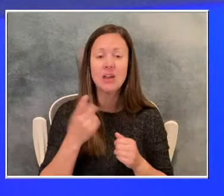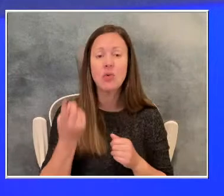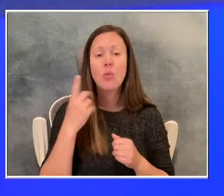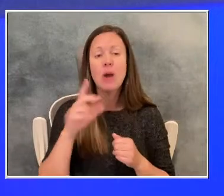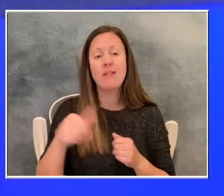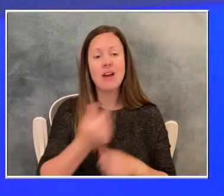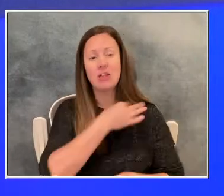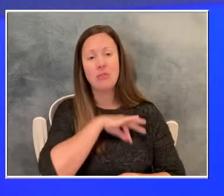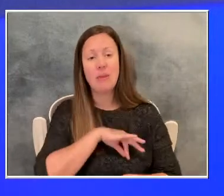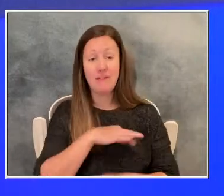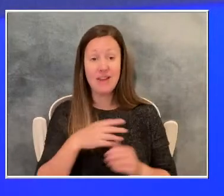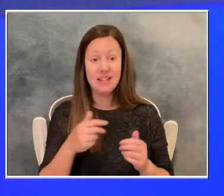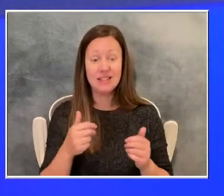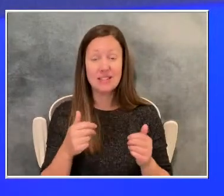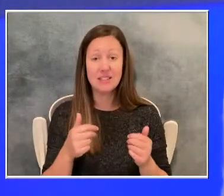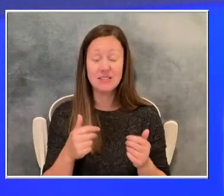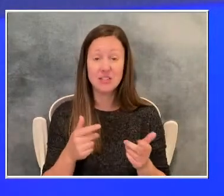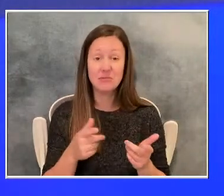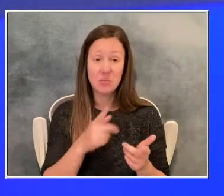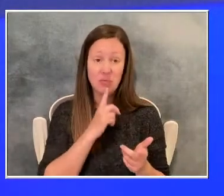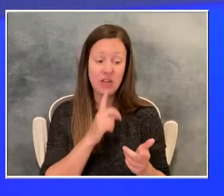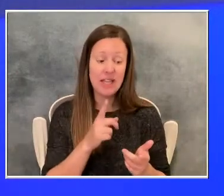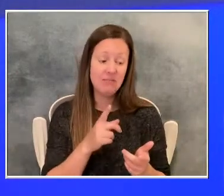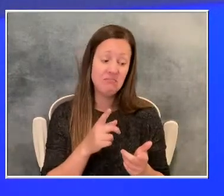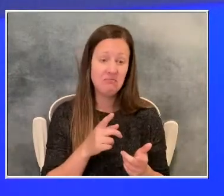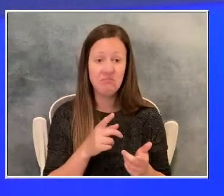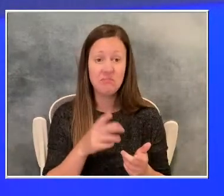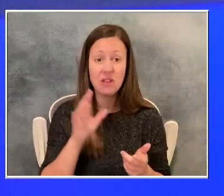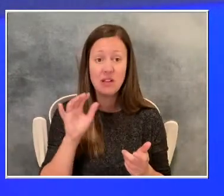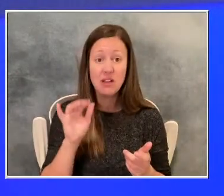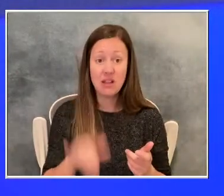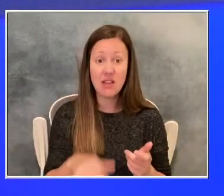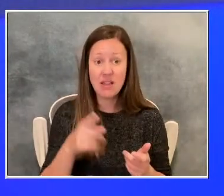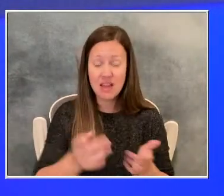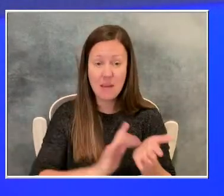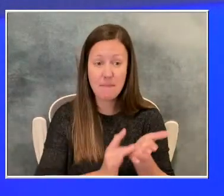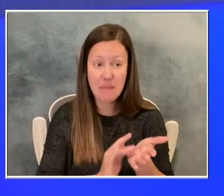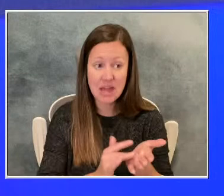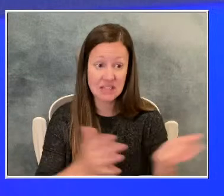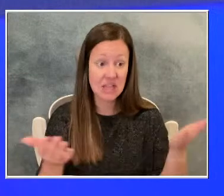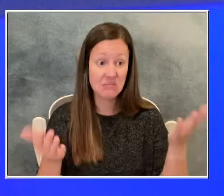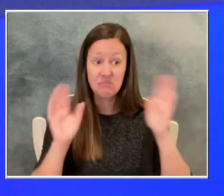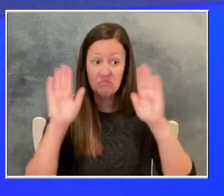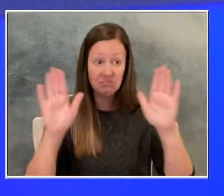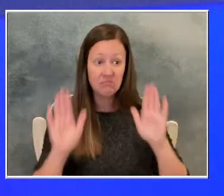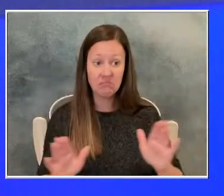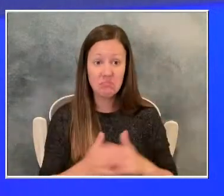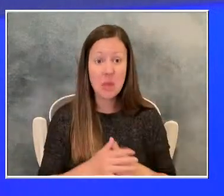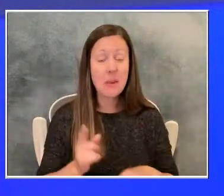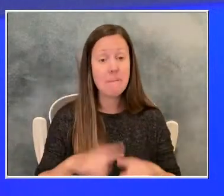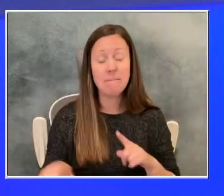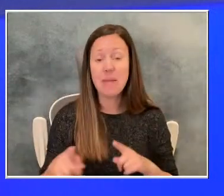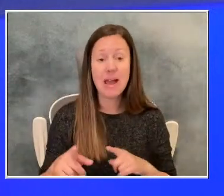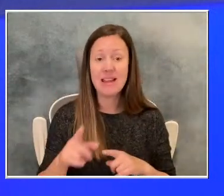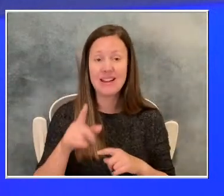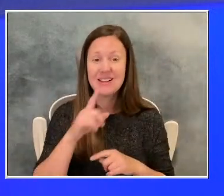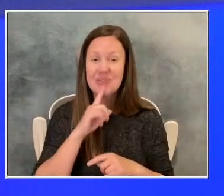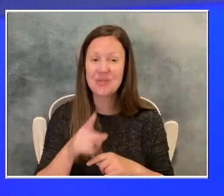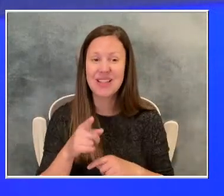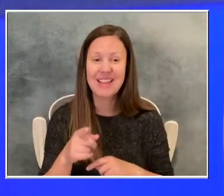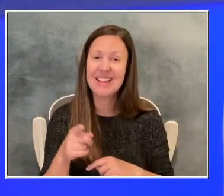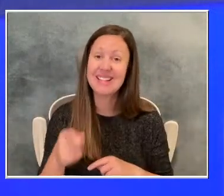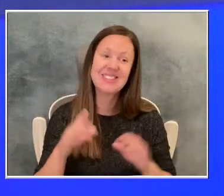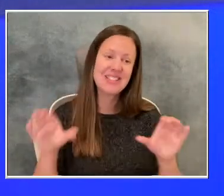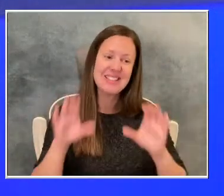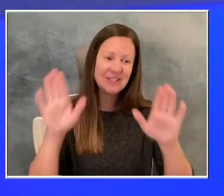that that myasthenia gravis is gone. Yeah. So previously, because we have a